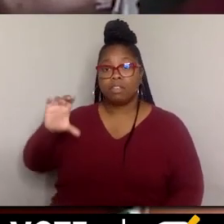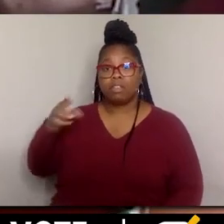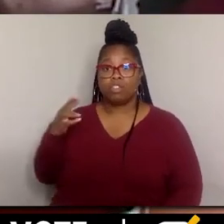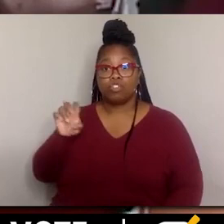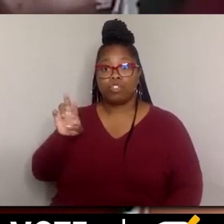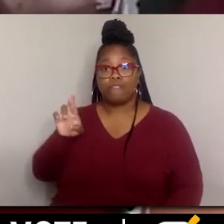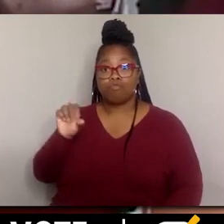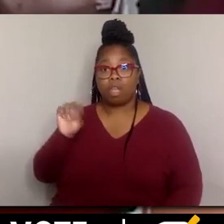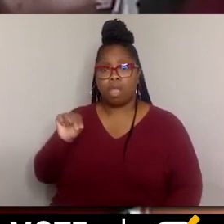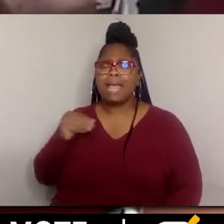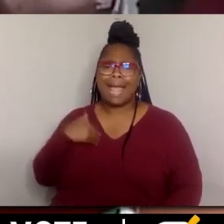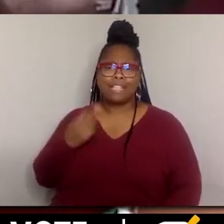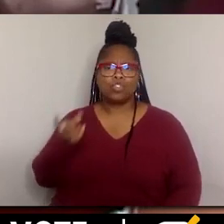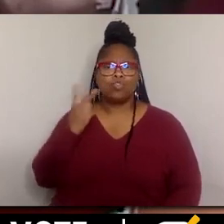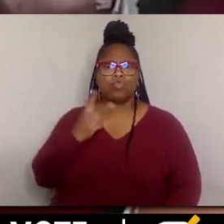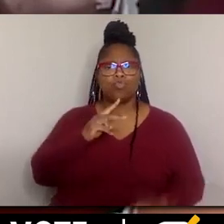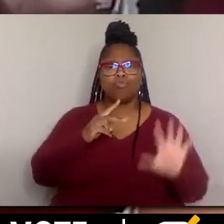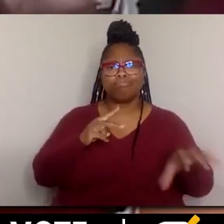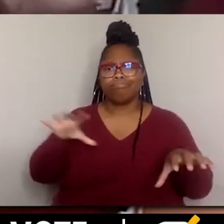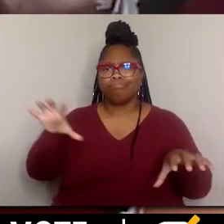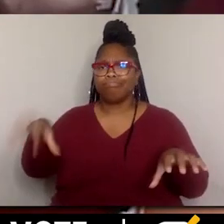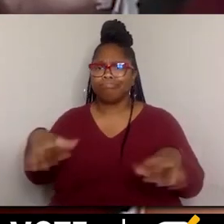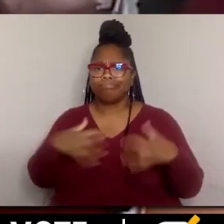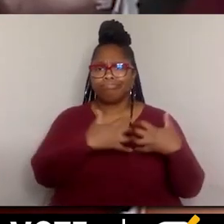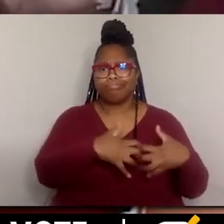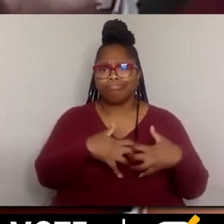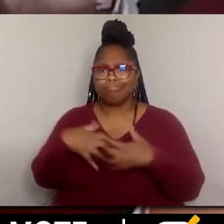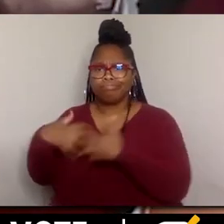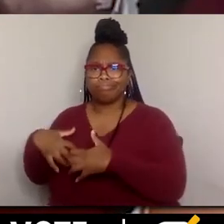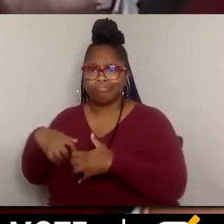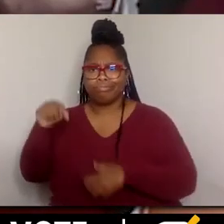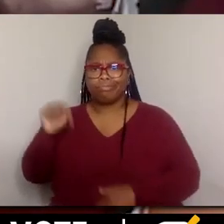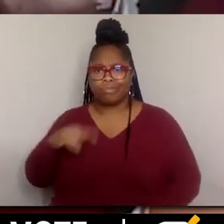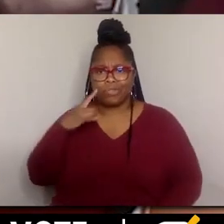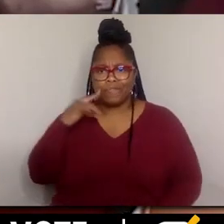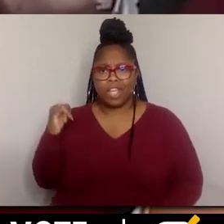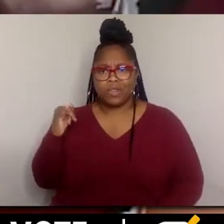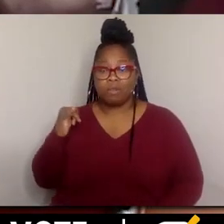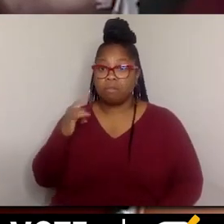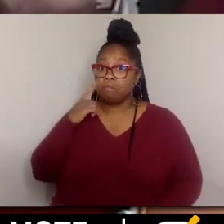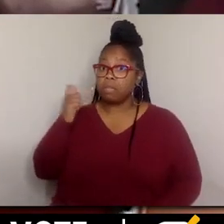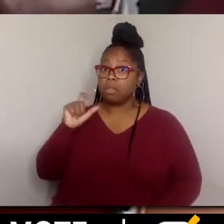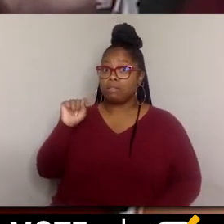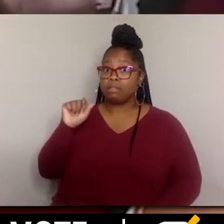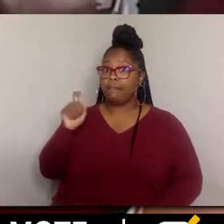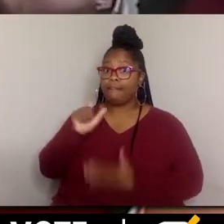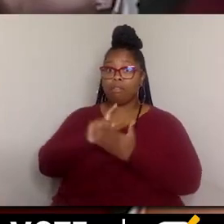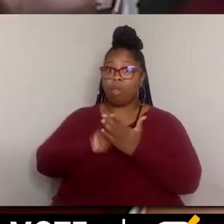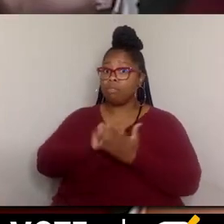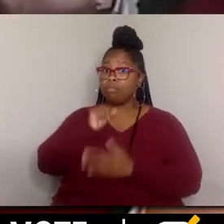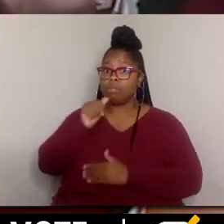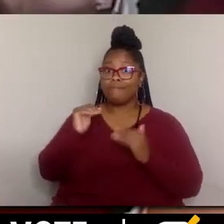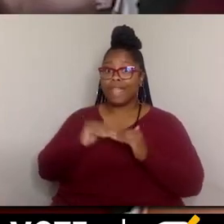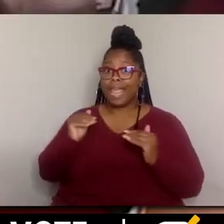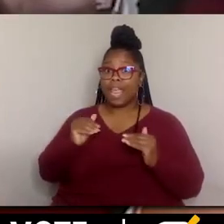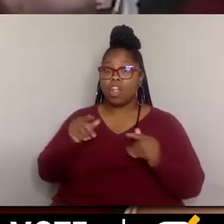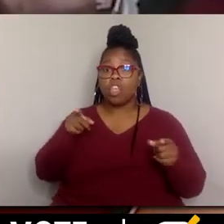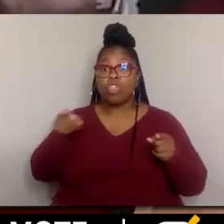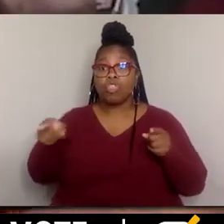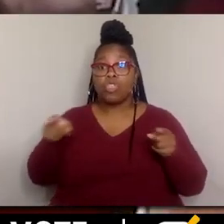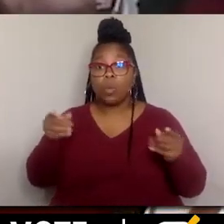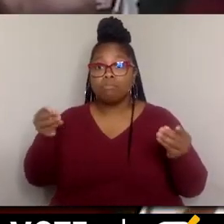California. Because of unfair tax laws, these properties were